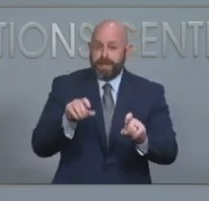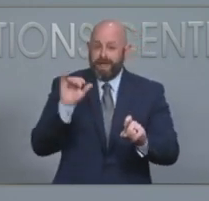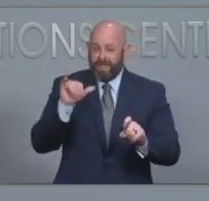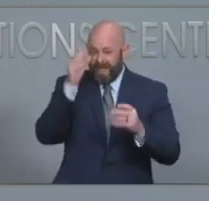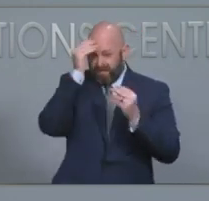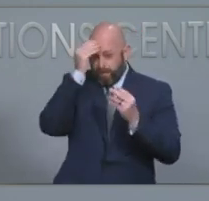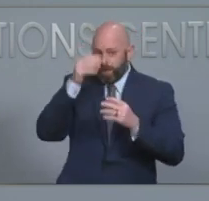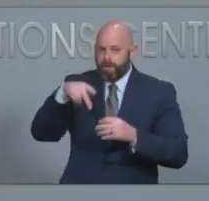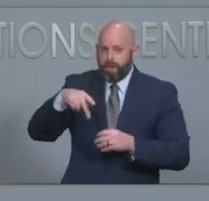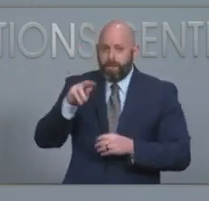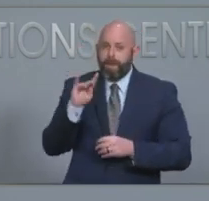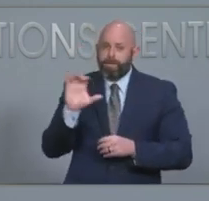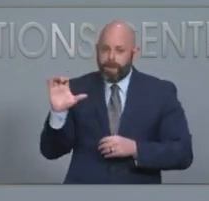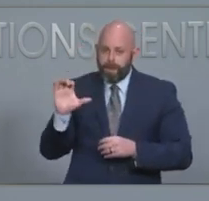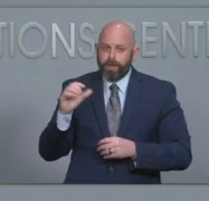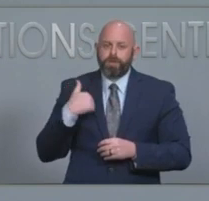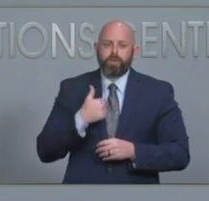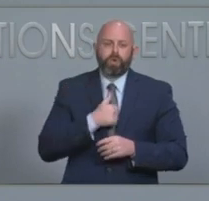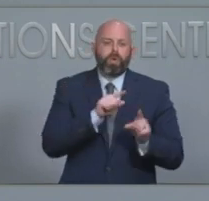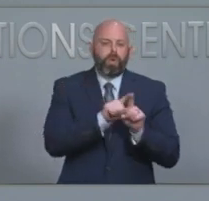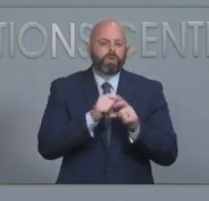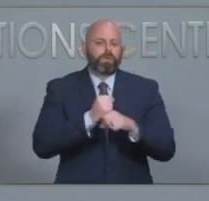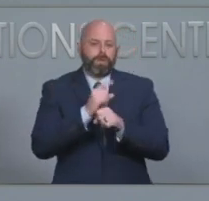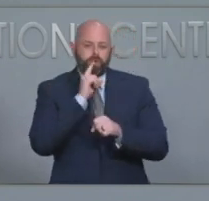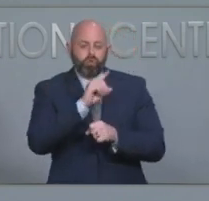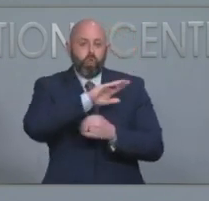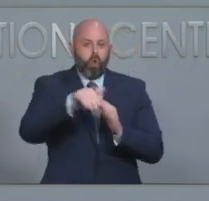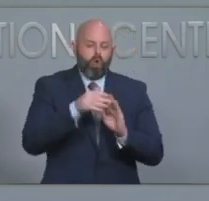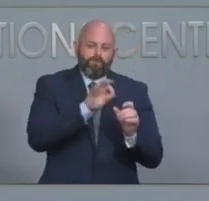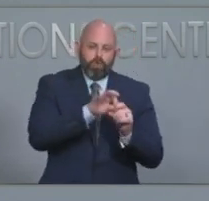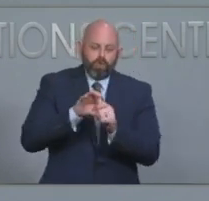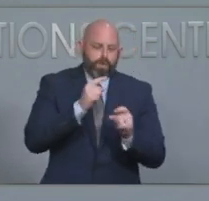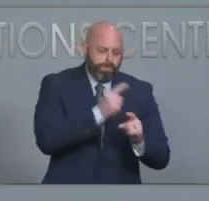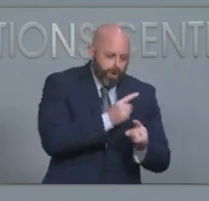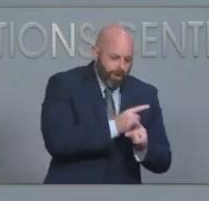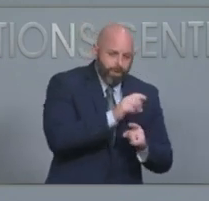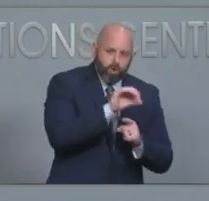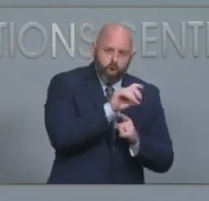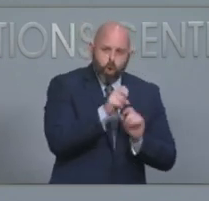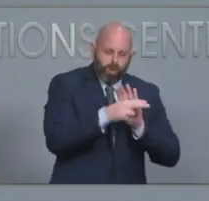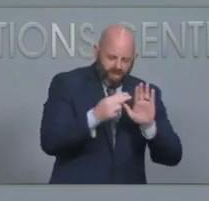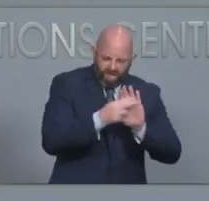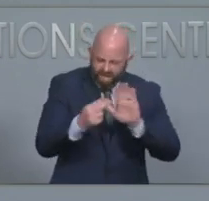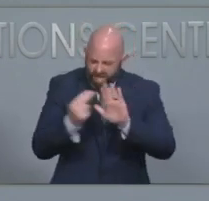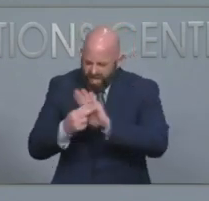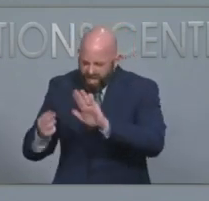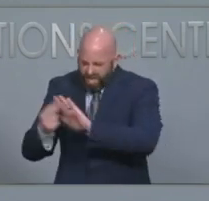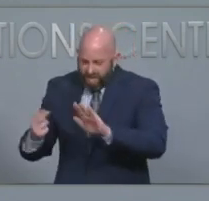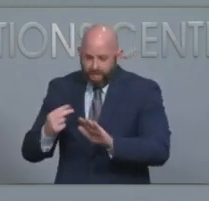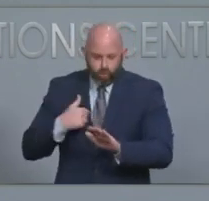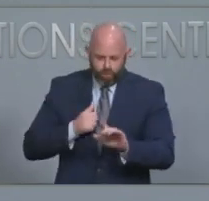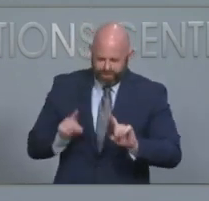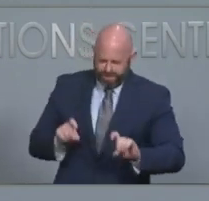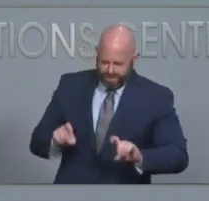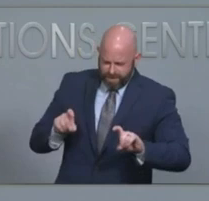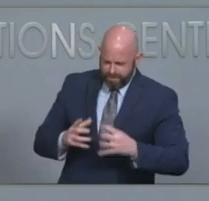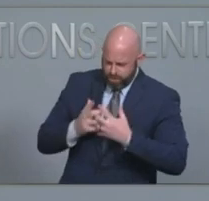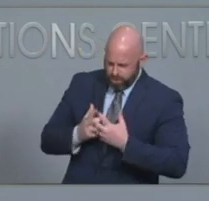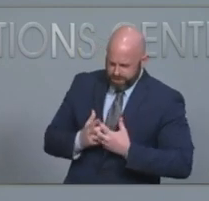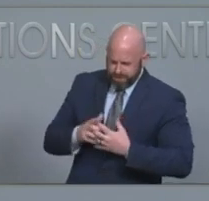also our method of ensuring that the ballots are properly coded and that the voting equipment is working as